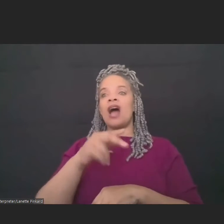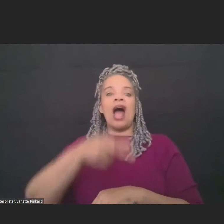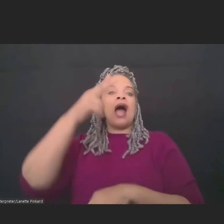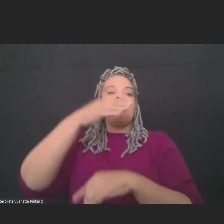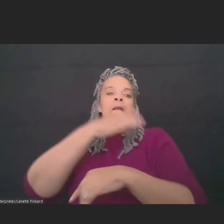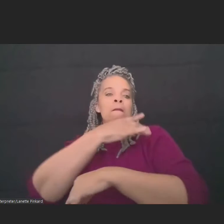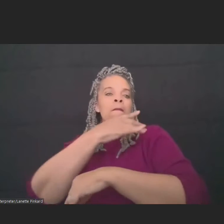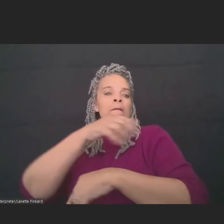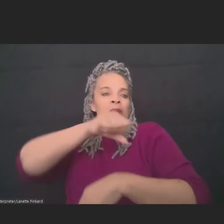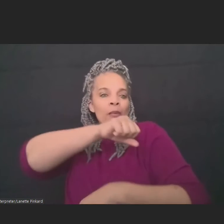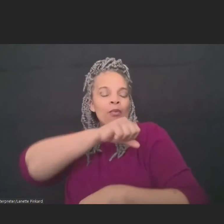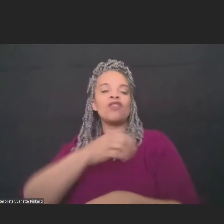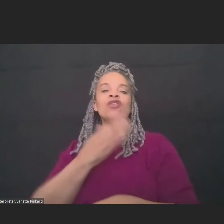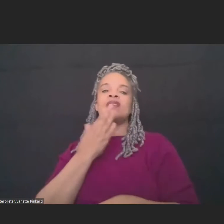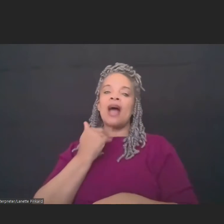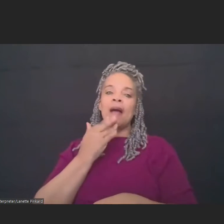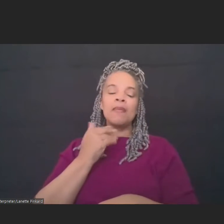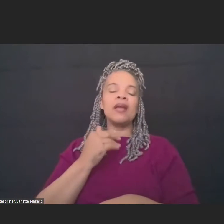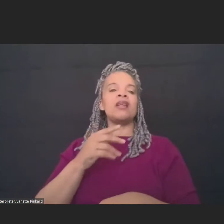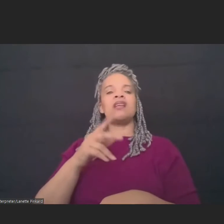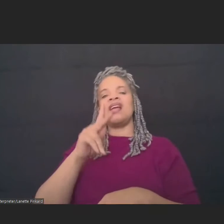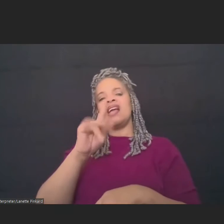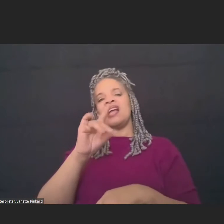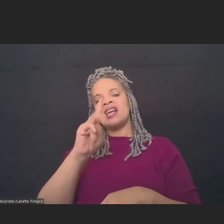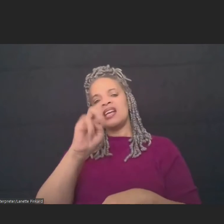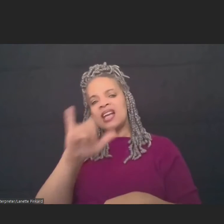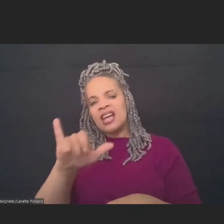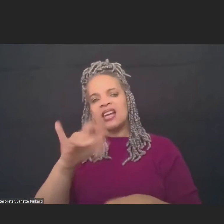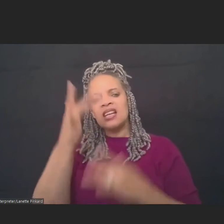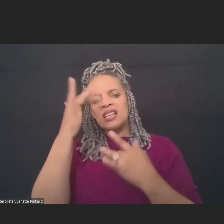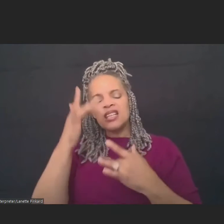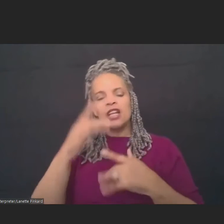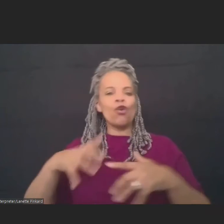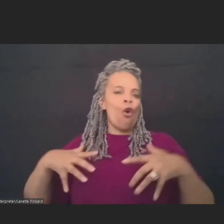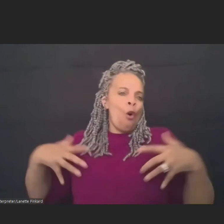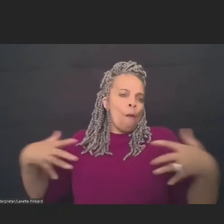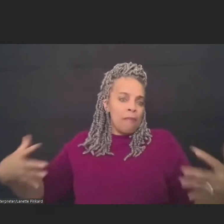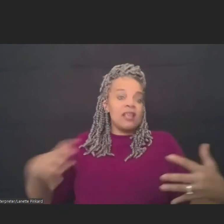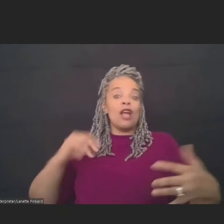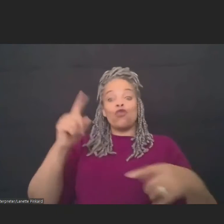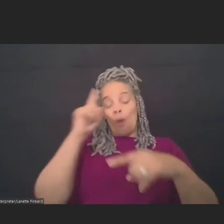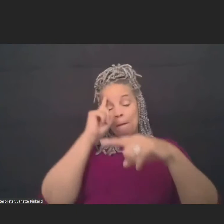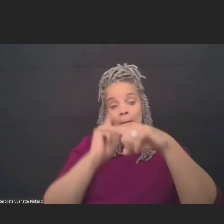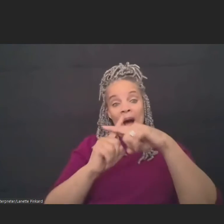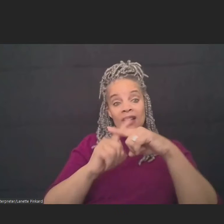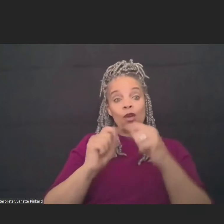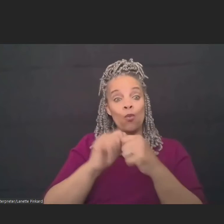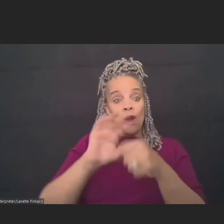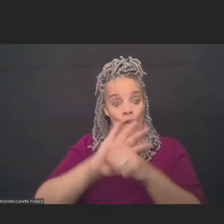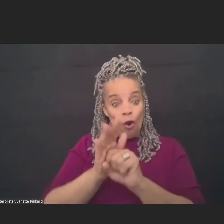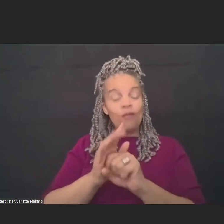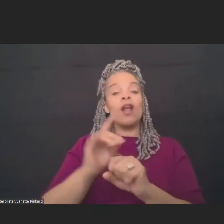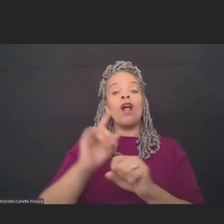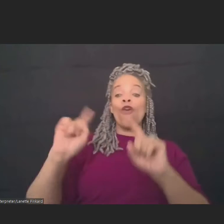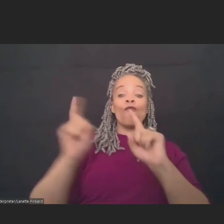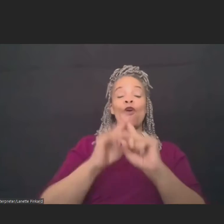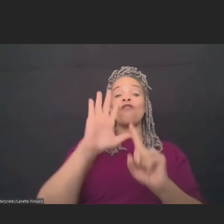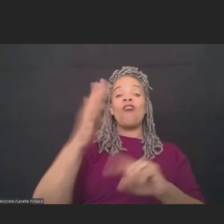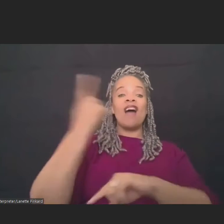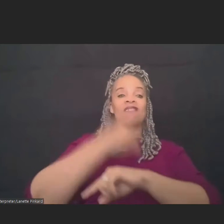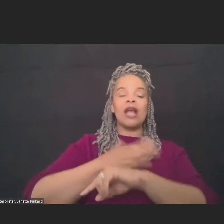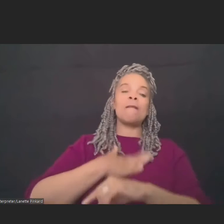and diabetes or chronic kidney disease, obesity, and you are positive, within those first 5 days, please come